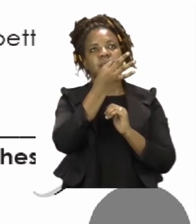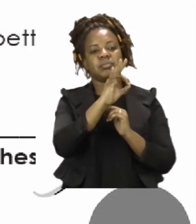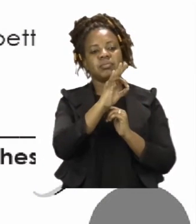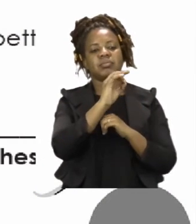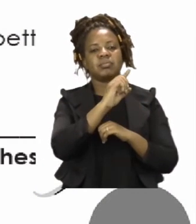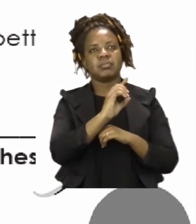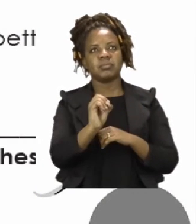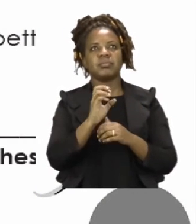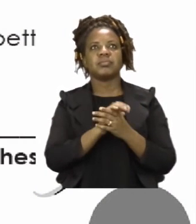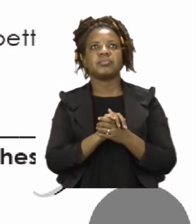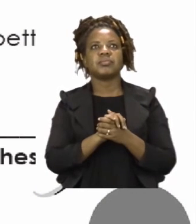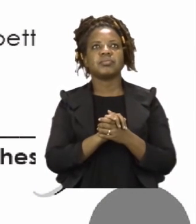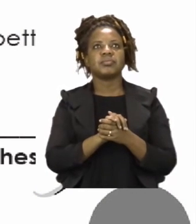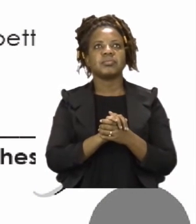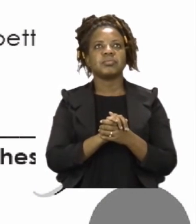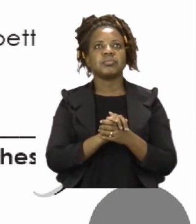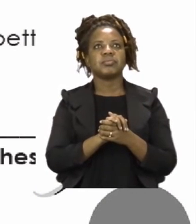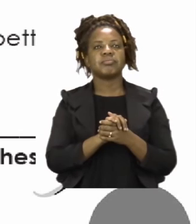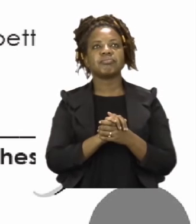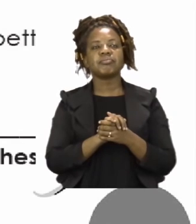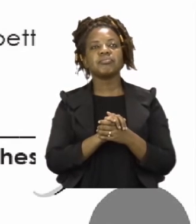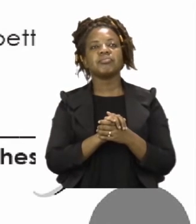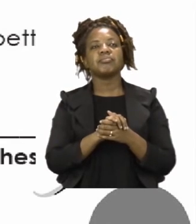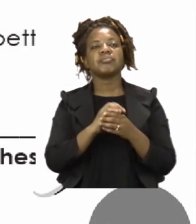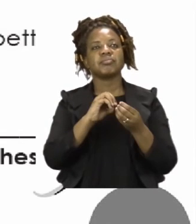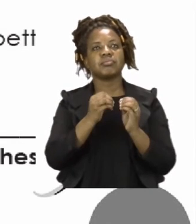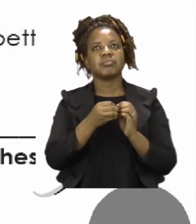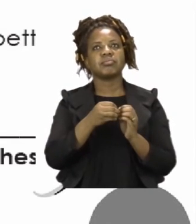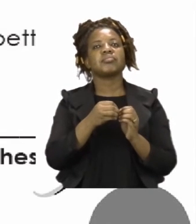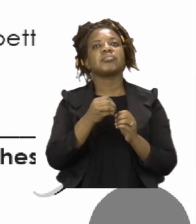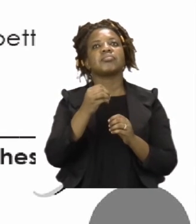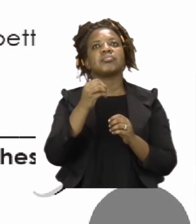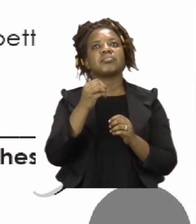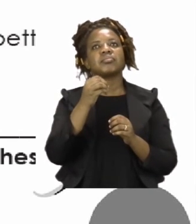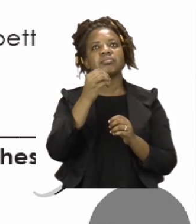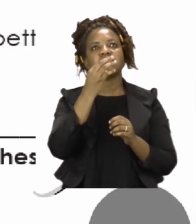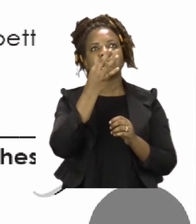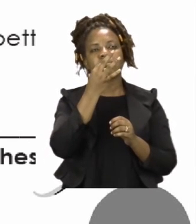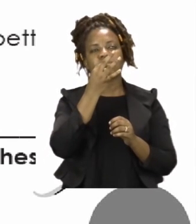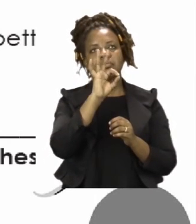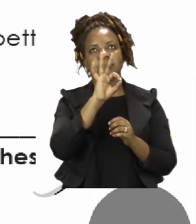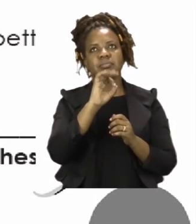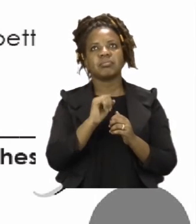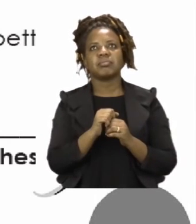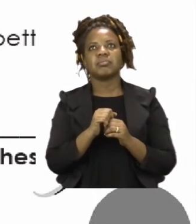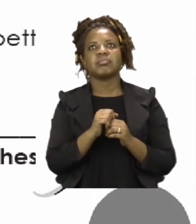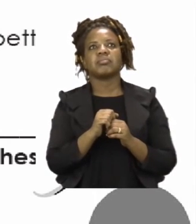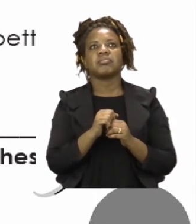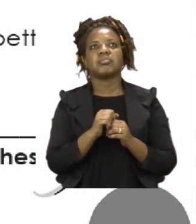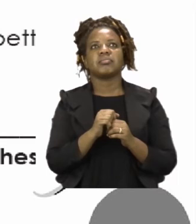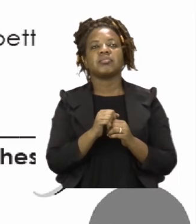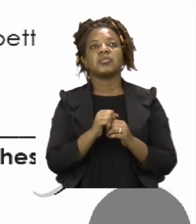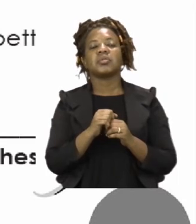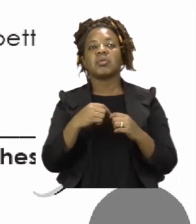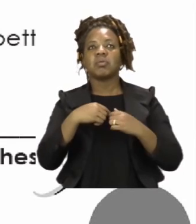read them together. We saw five dash at the petting zoo.